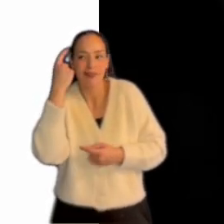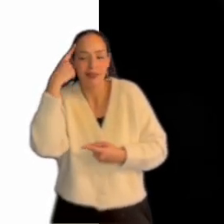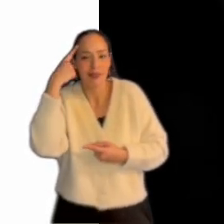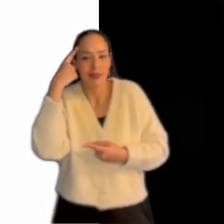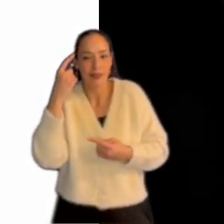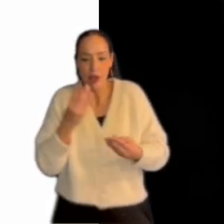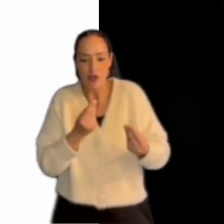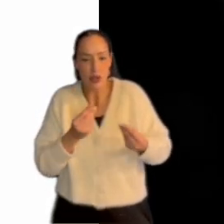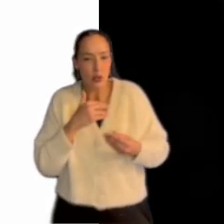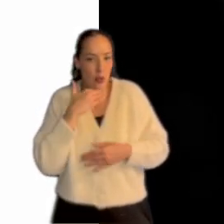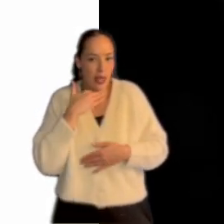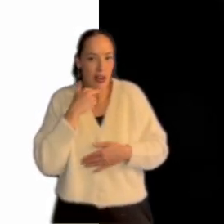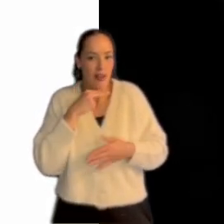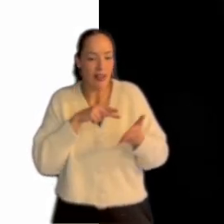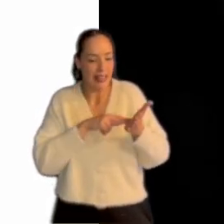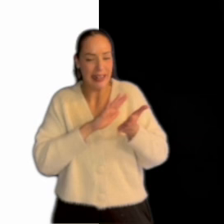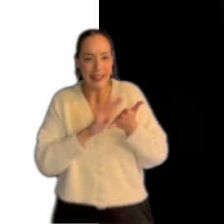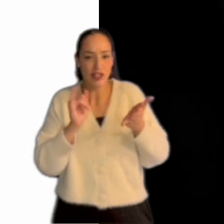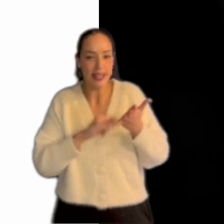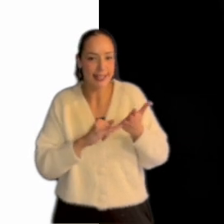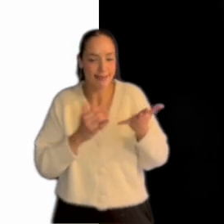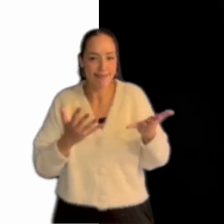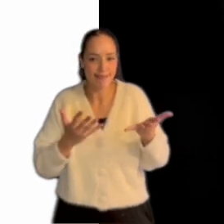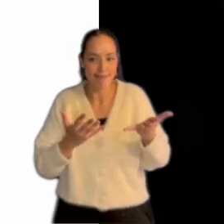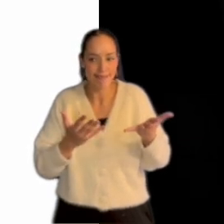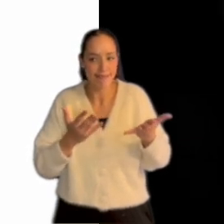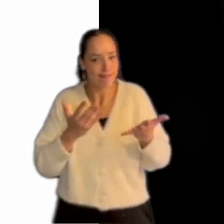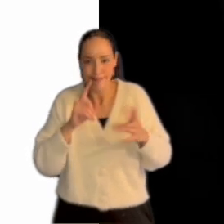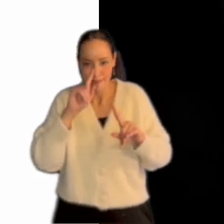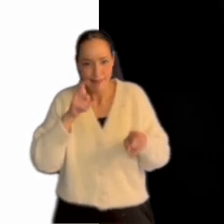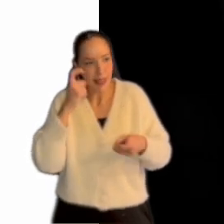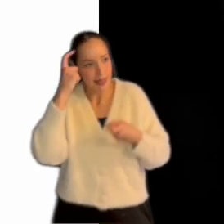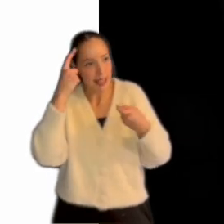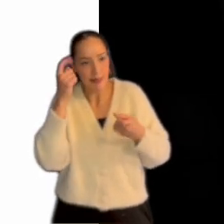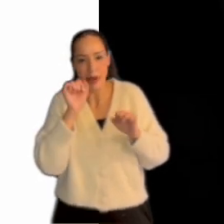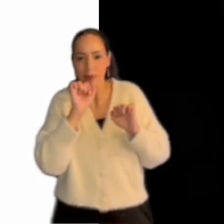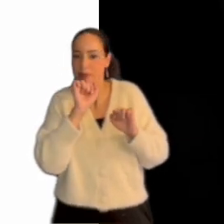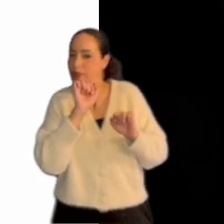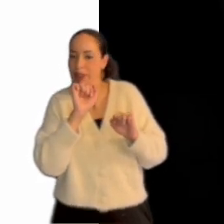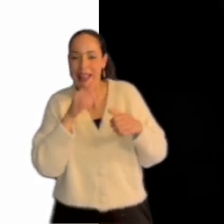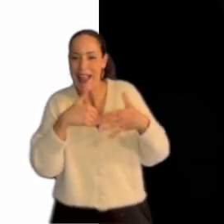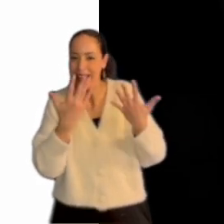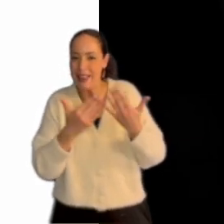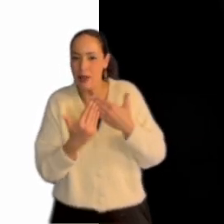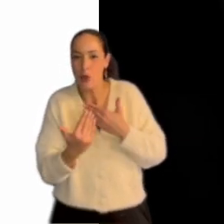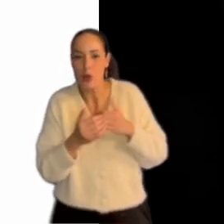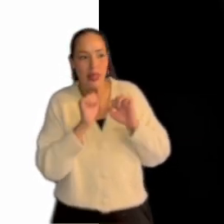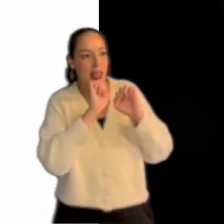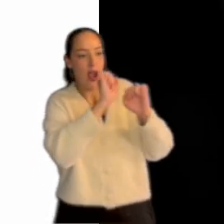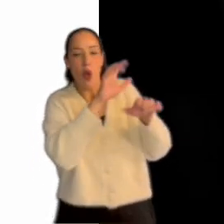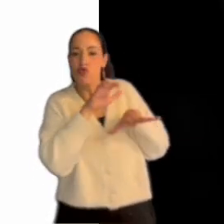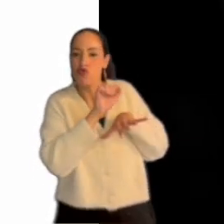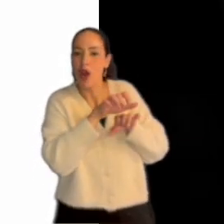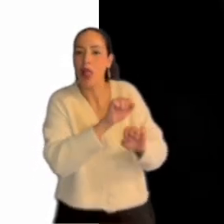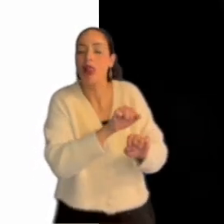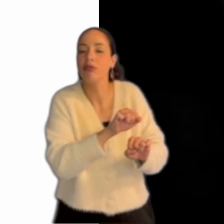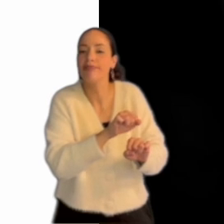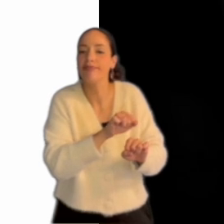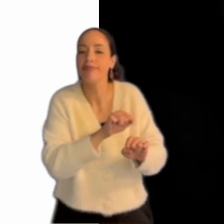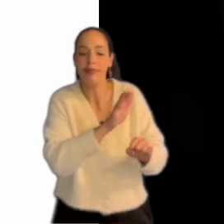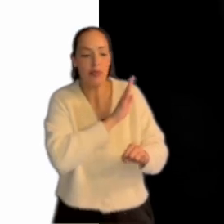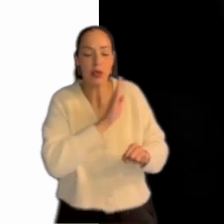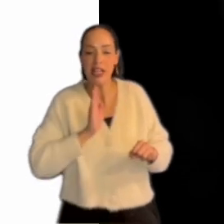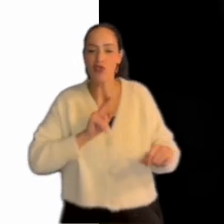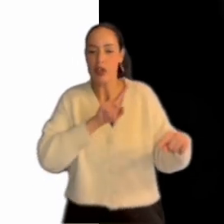that simply can't think beyond their own place of darkness? Is the response of the military after the death of a service person designed to